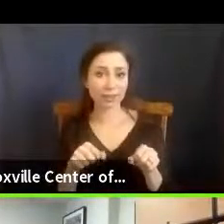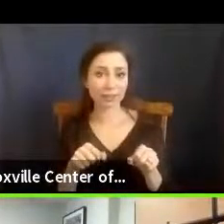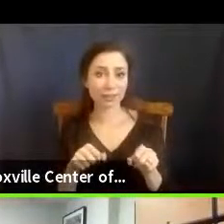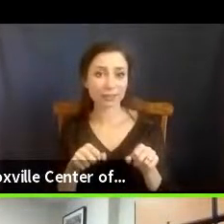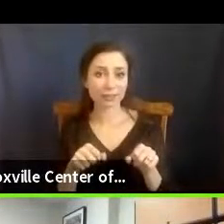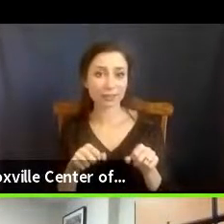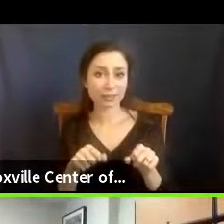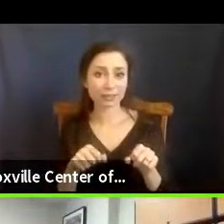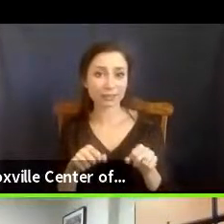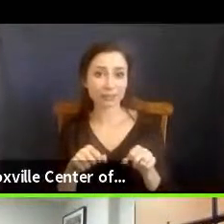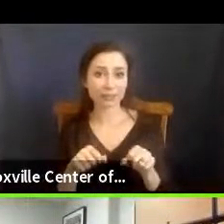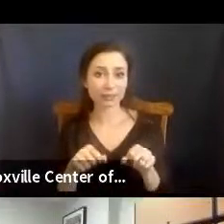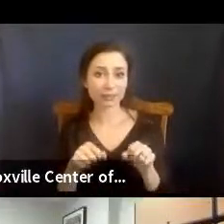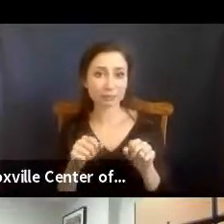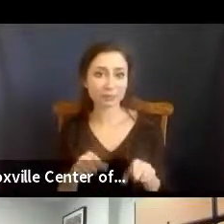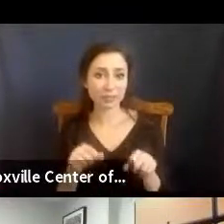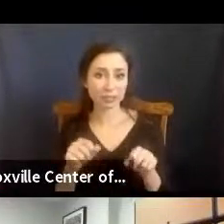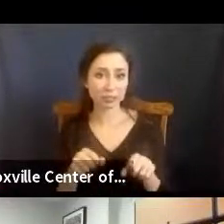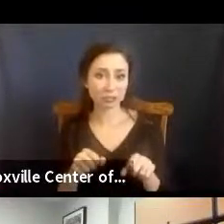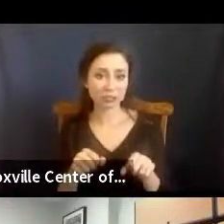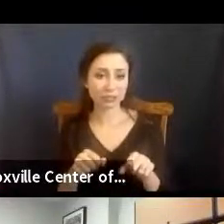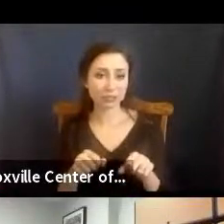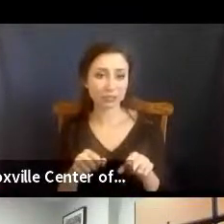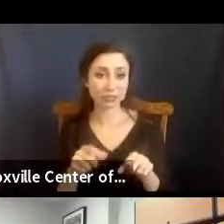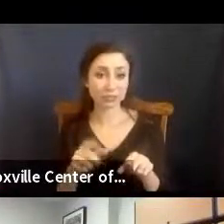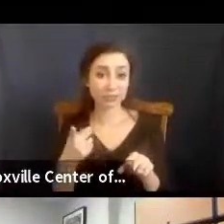potentially. Yeah, if you want to drive Dr.